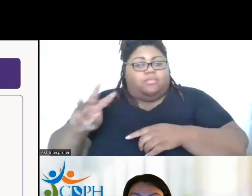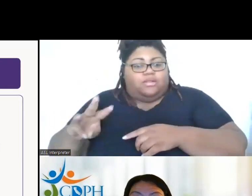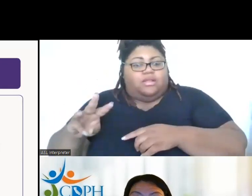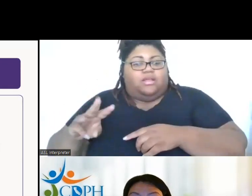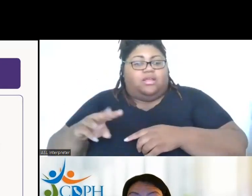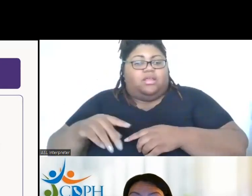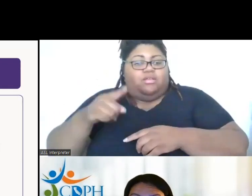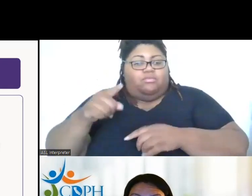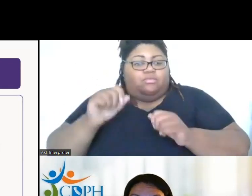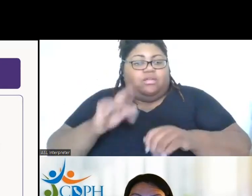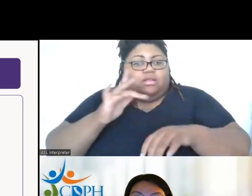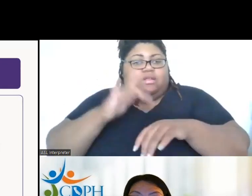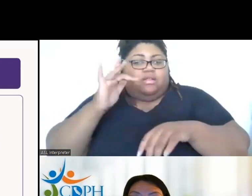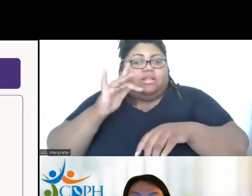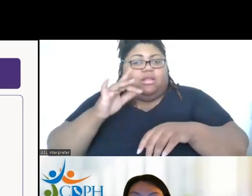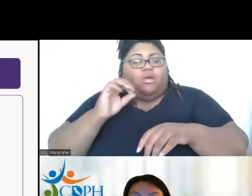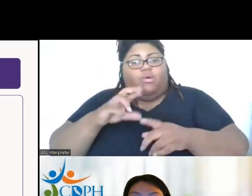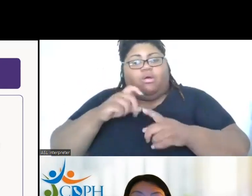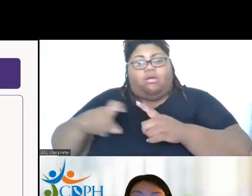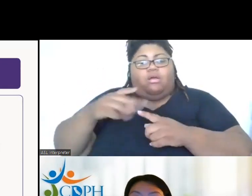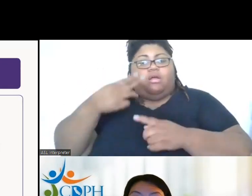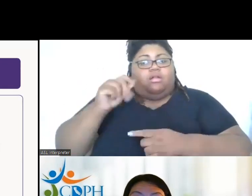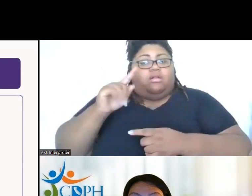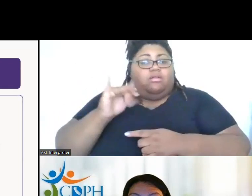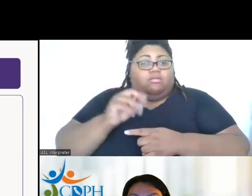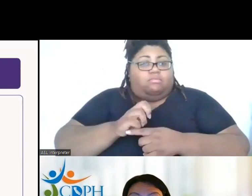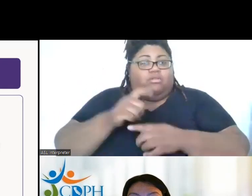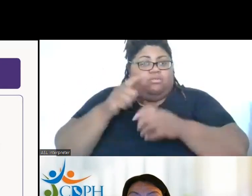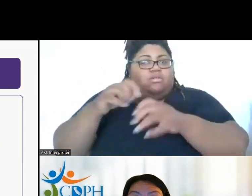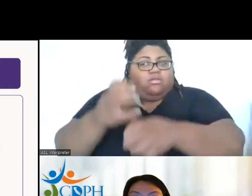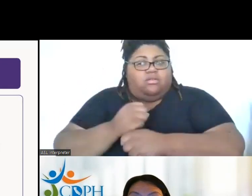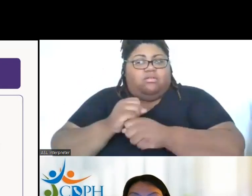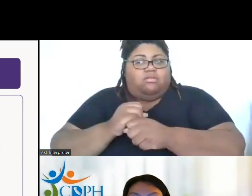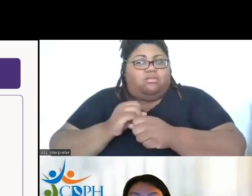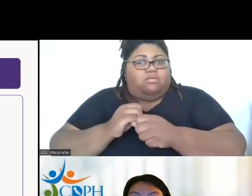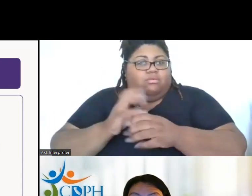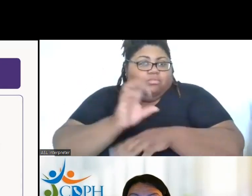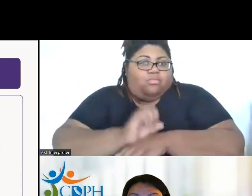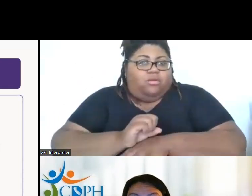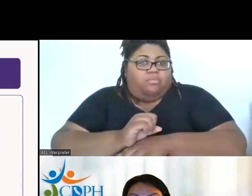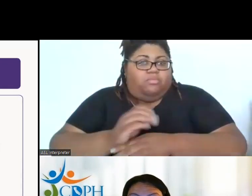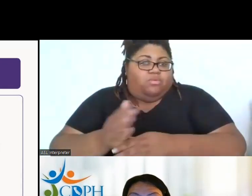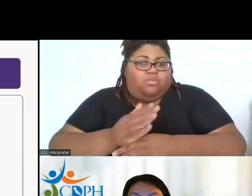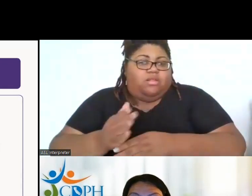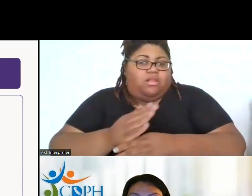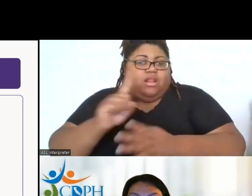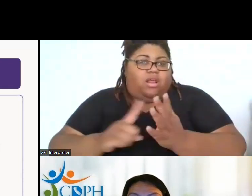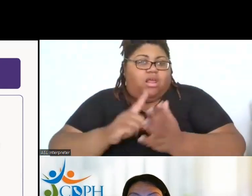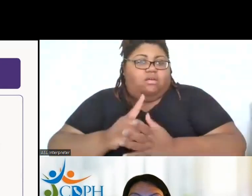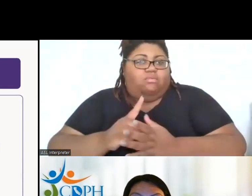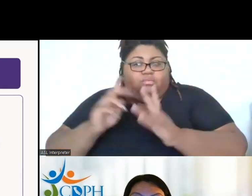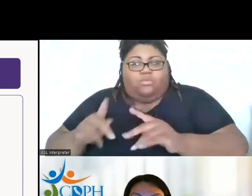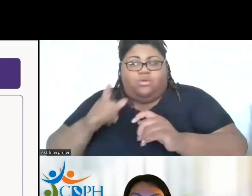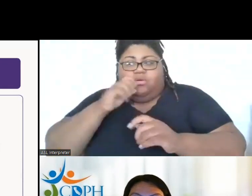sesamecare.com/COVID-California, or call that line, and they can get an appointment within an hour for someone who can prescribe to them.